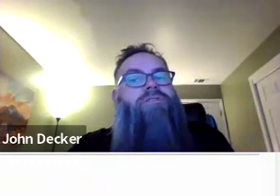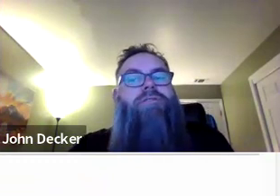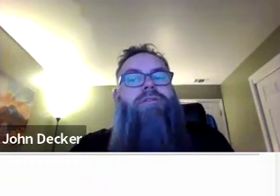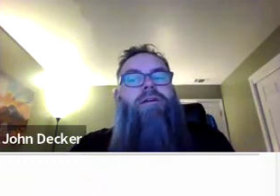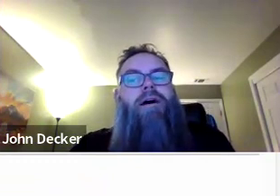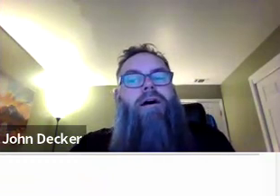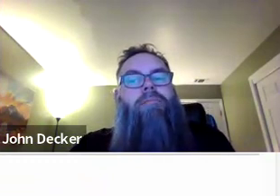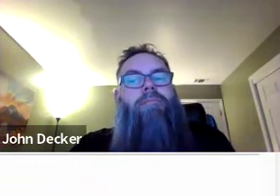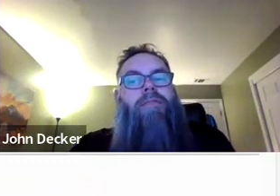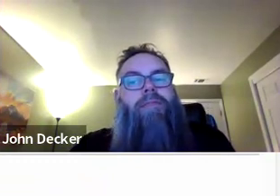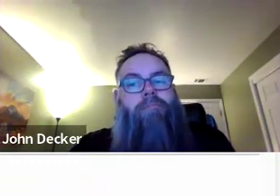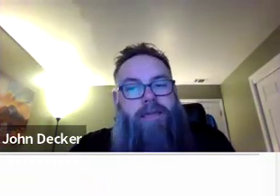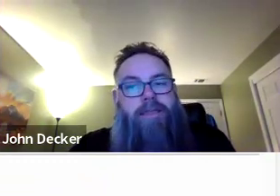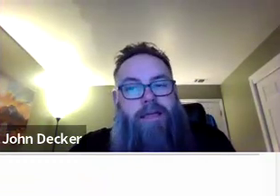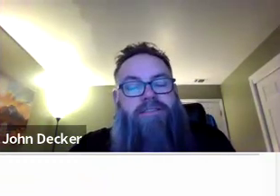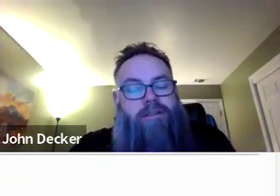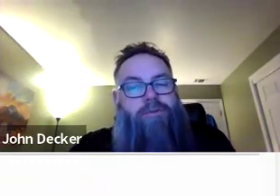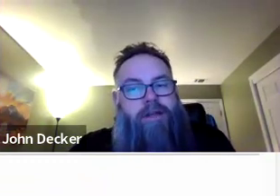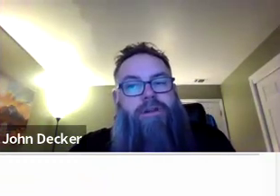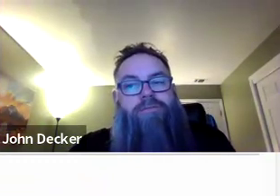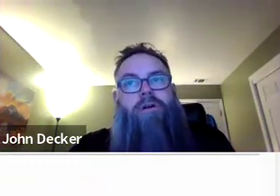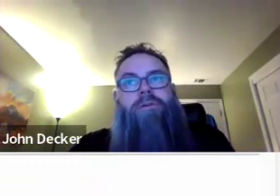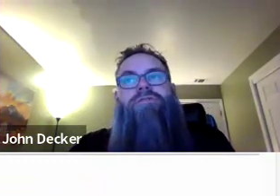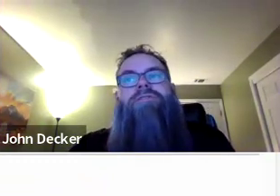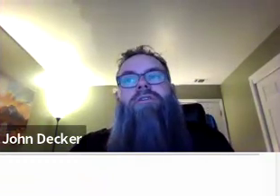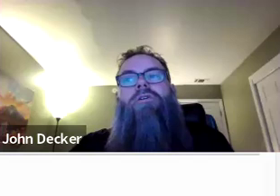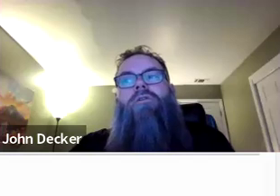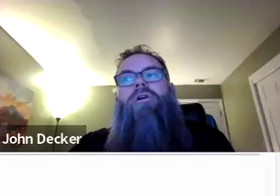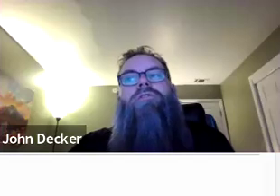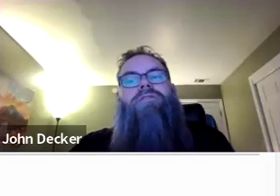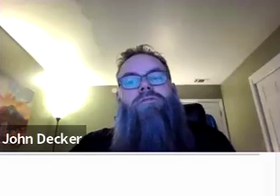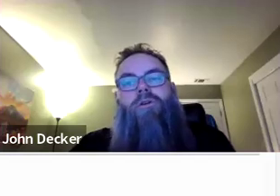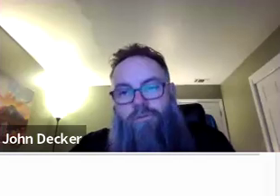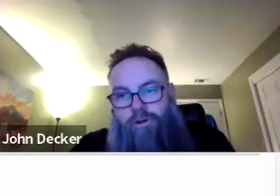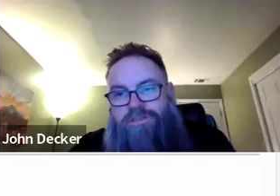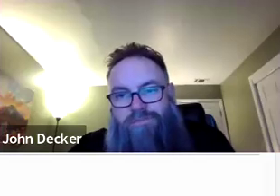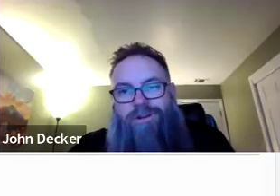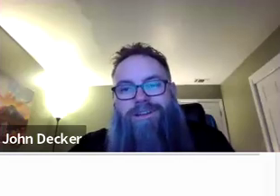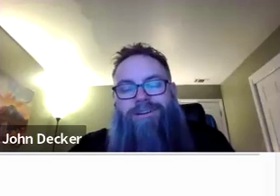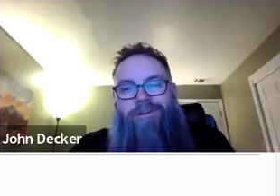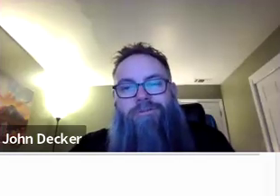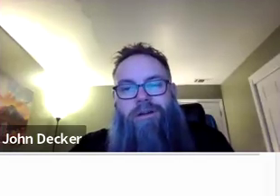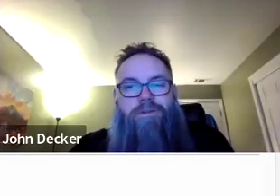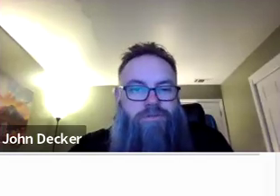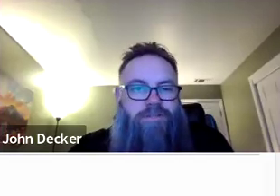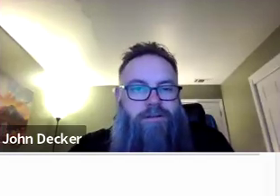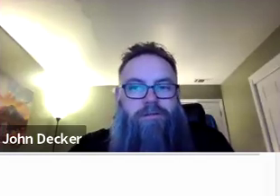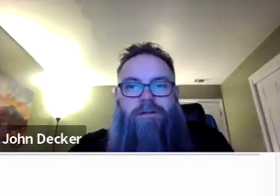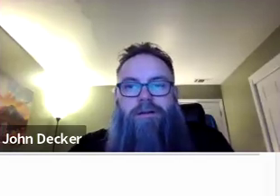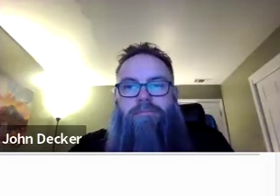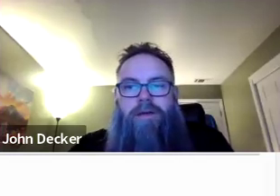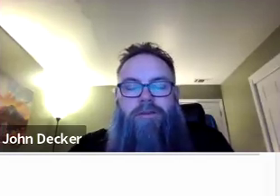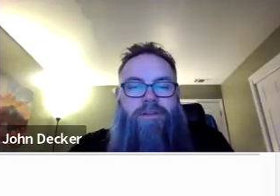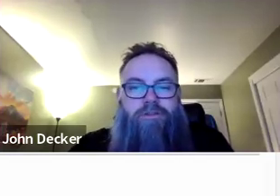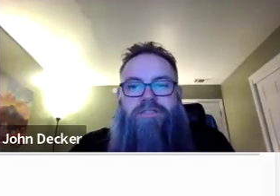own languages. And making that still a priority for our regional center, while also overall supporting our regional